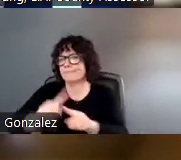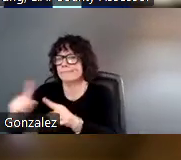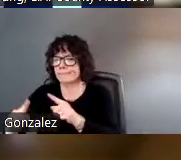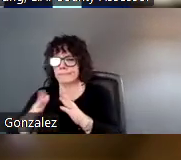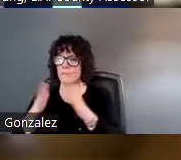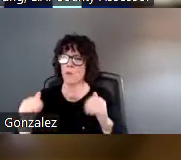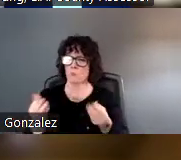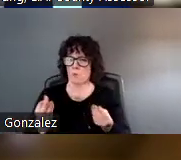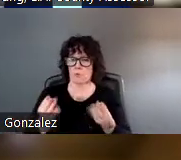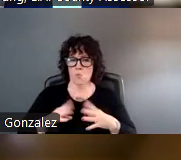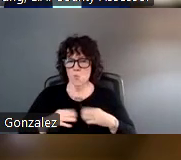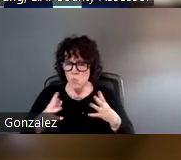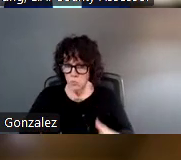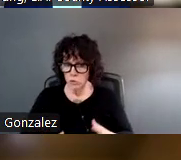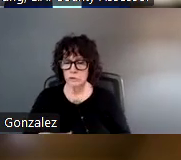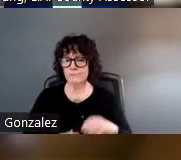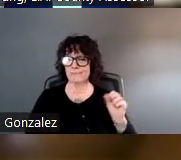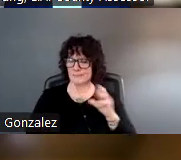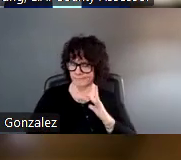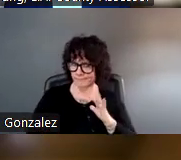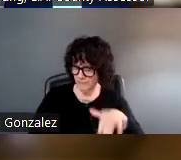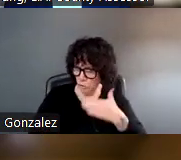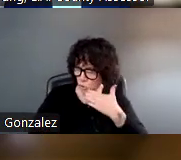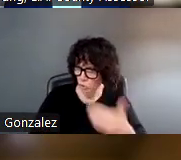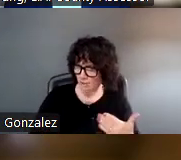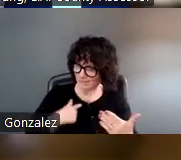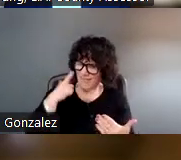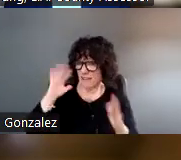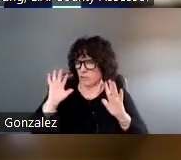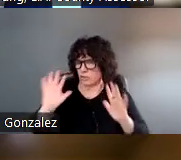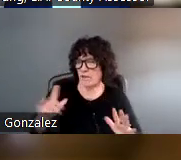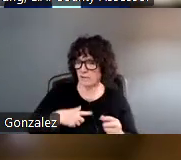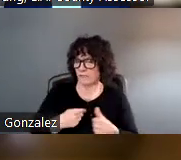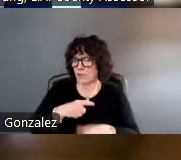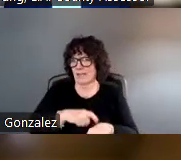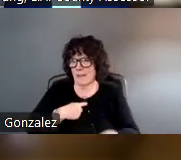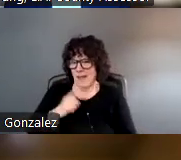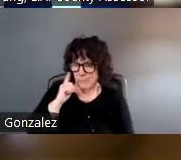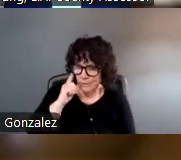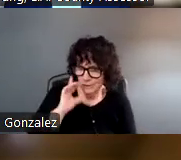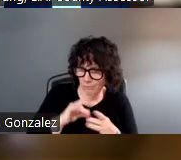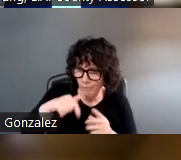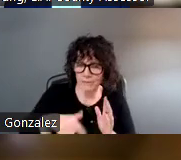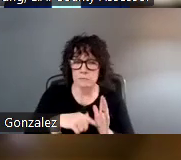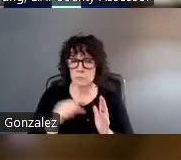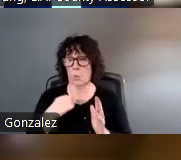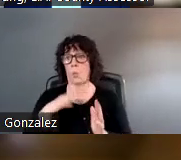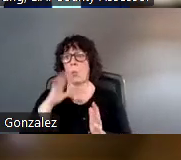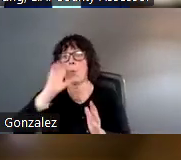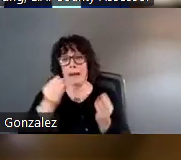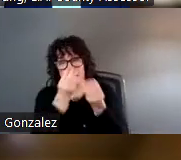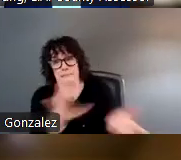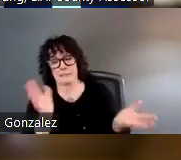of it, so we will definitely spread the words to our clients because, as you know, we often get clients coming to us